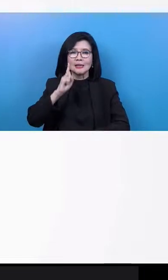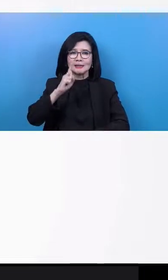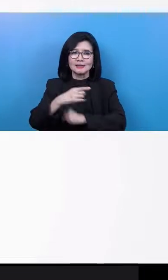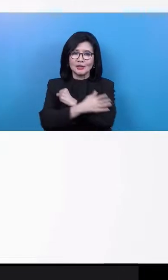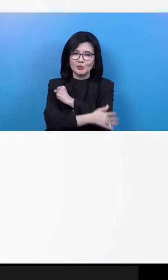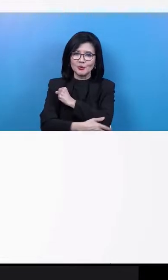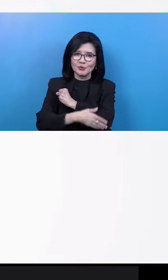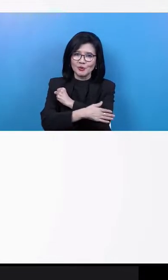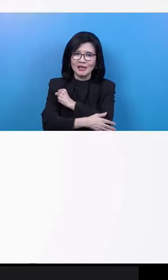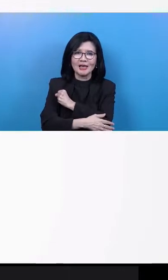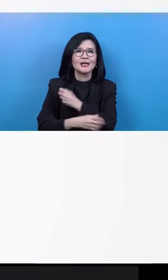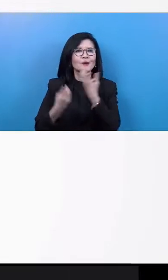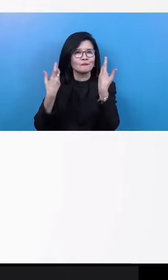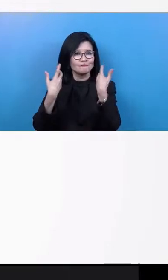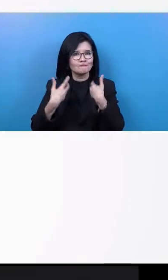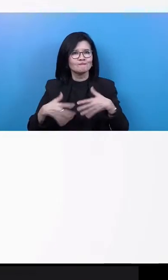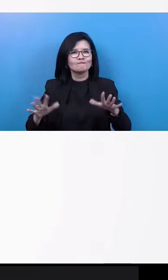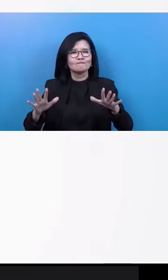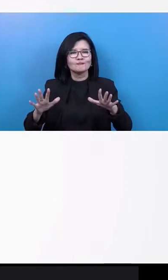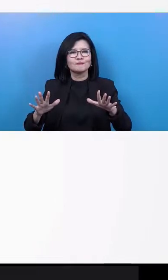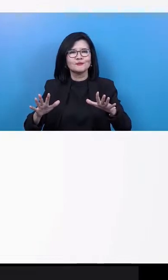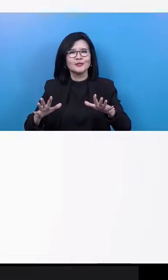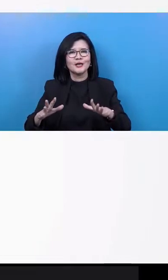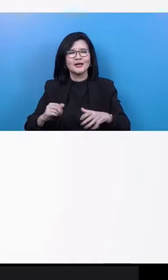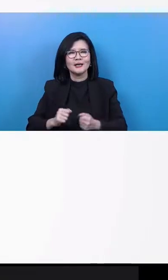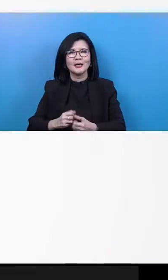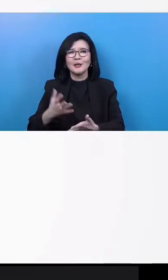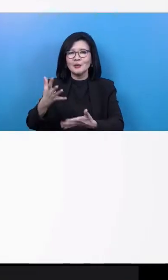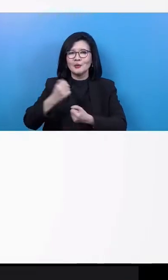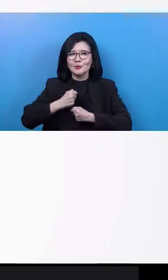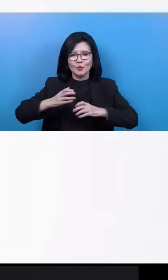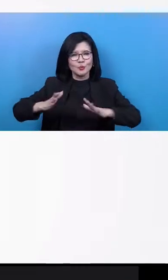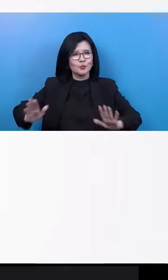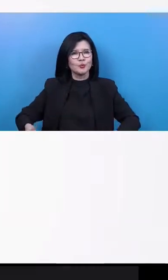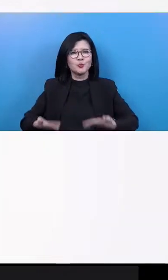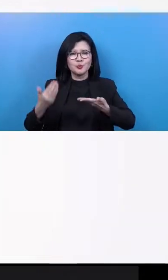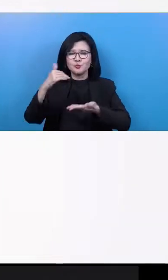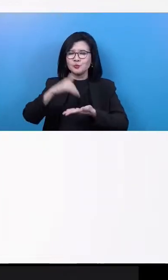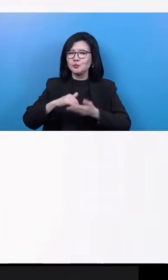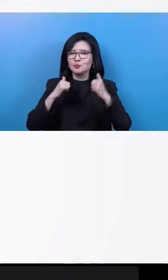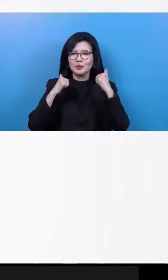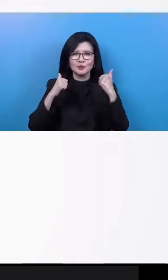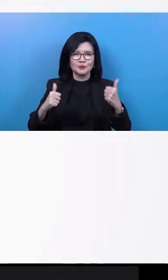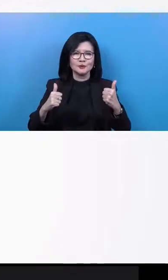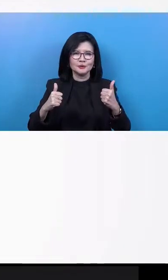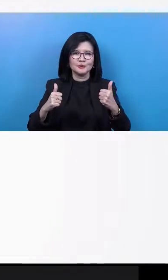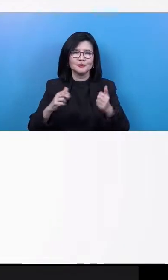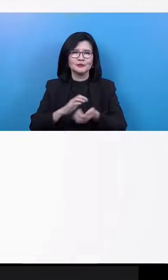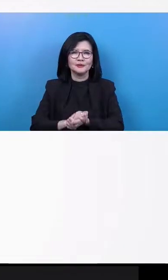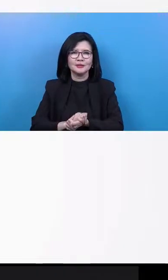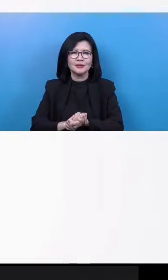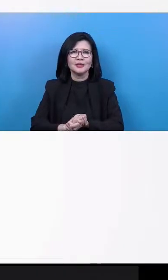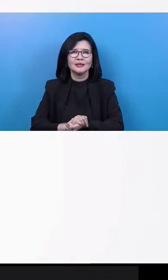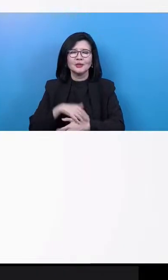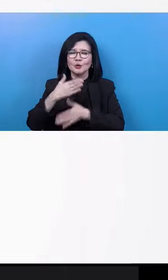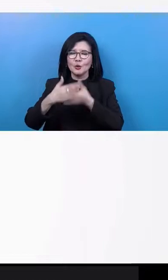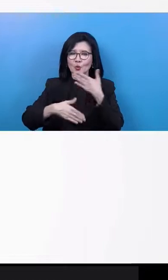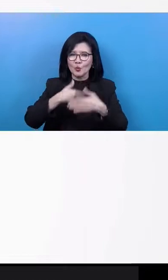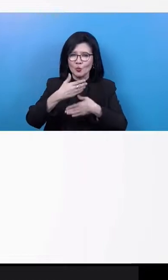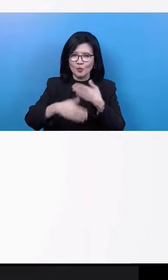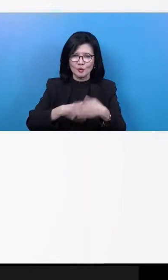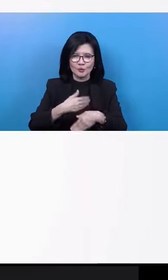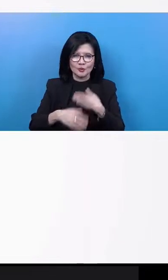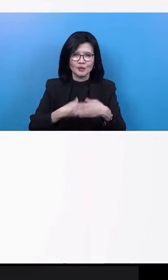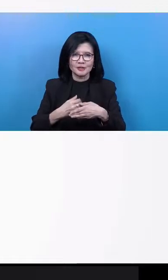planned recovery in such a systematic way, implemented it through actually what he's talking about,